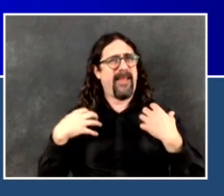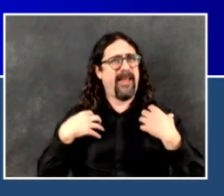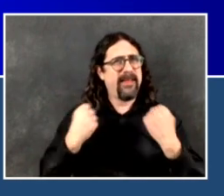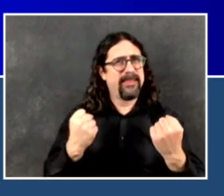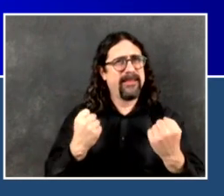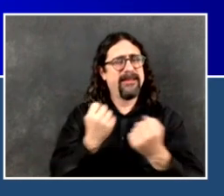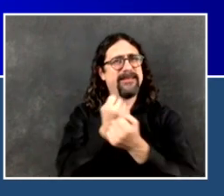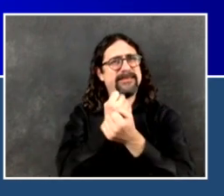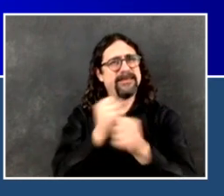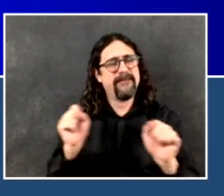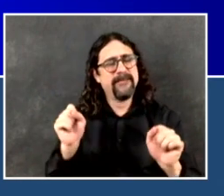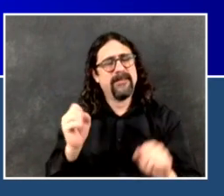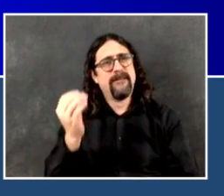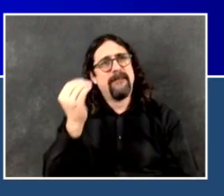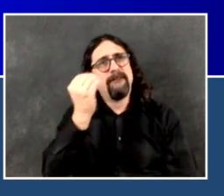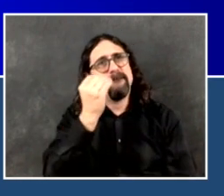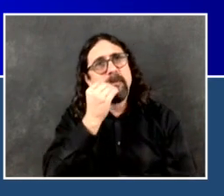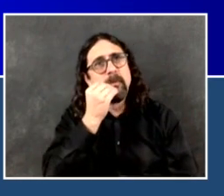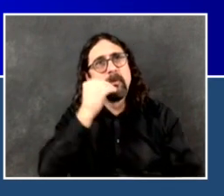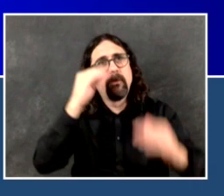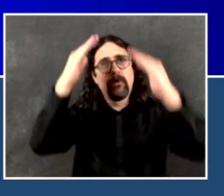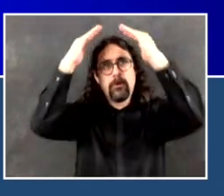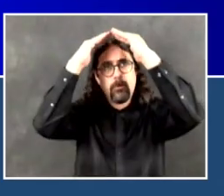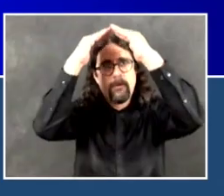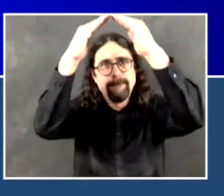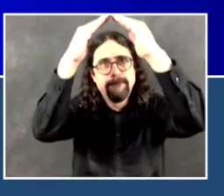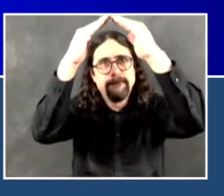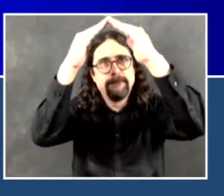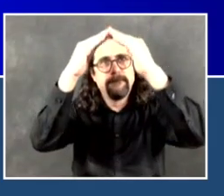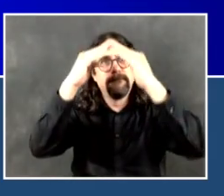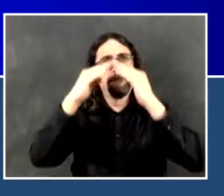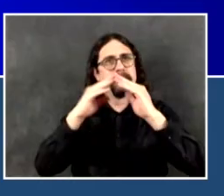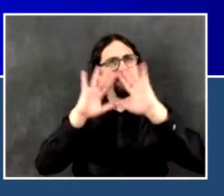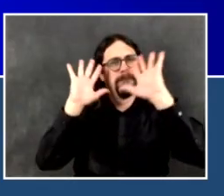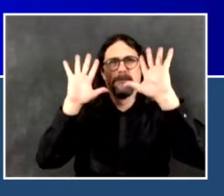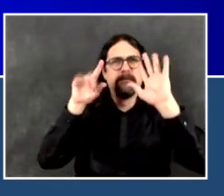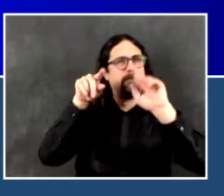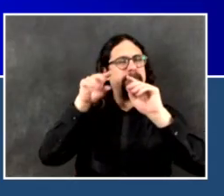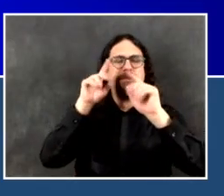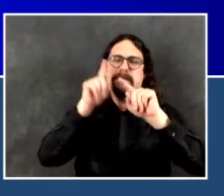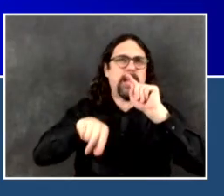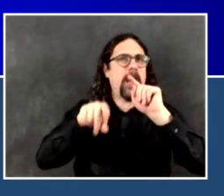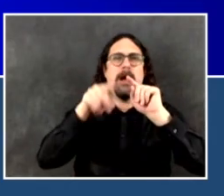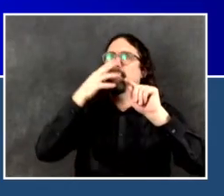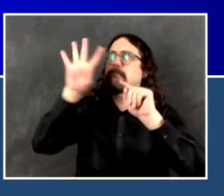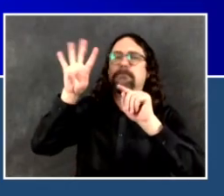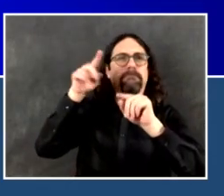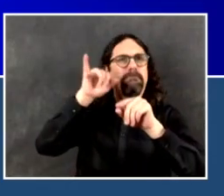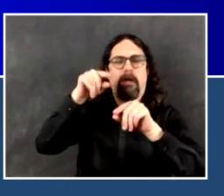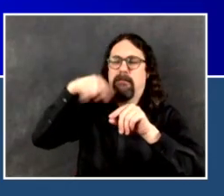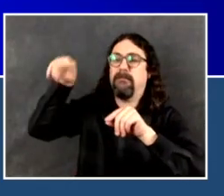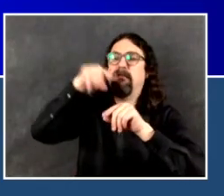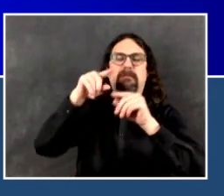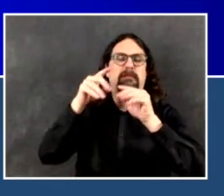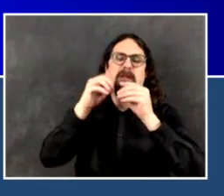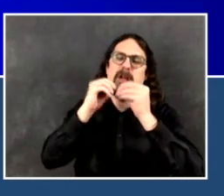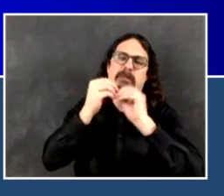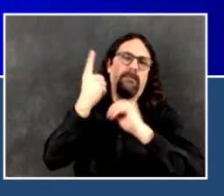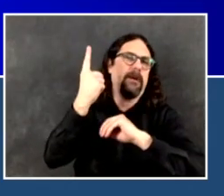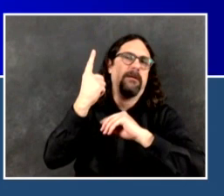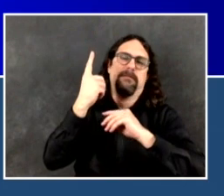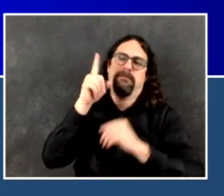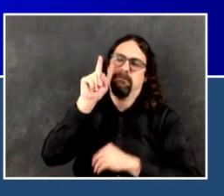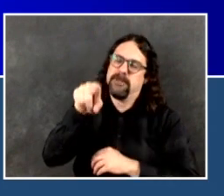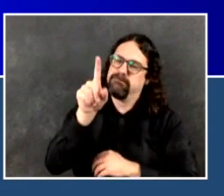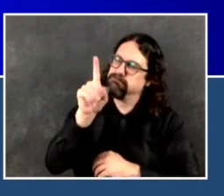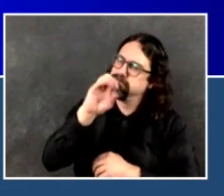those basics to be 100% secure as we build out. We have to get people back to work. This is central to everything.